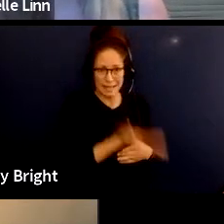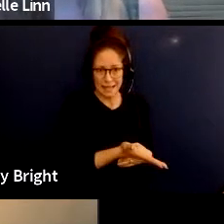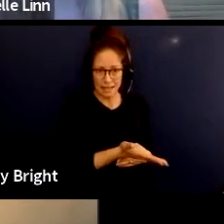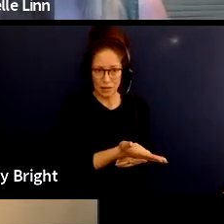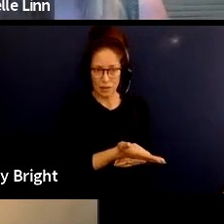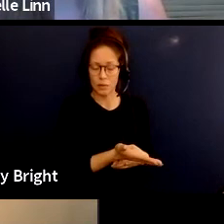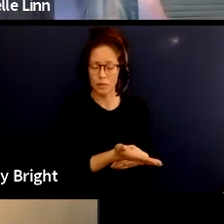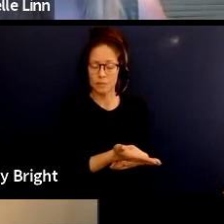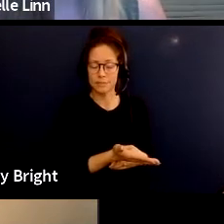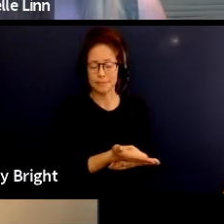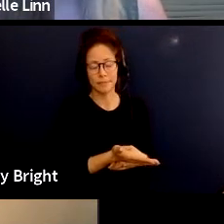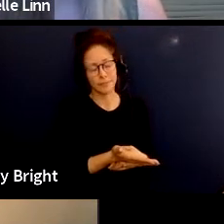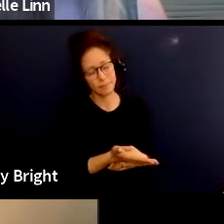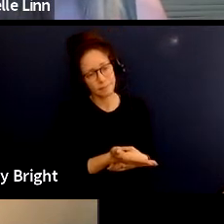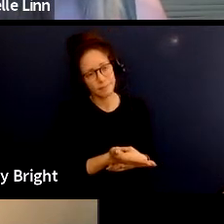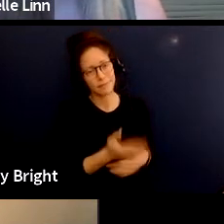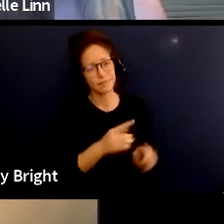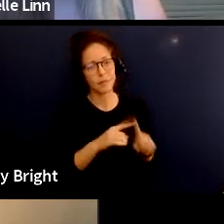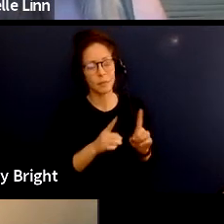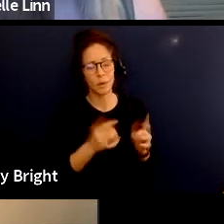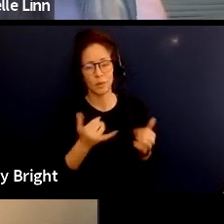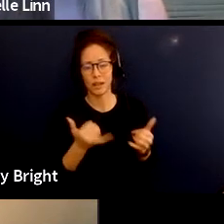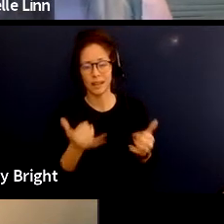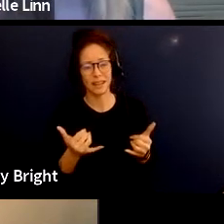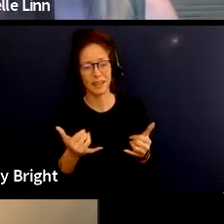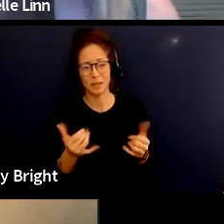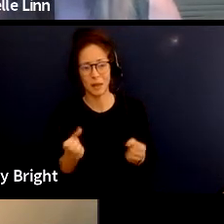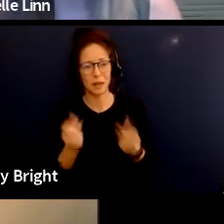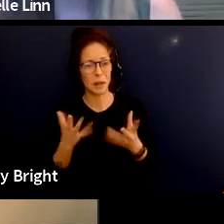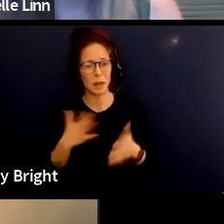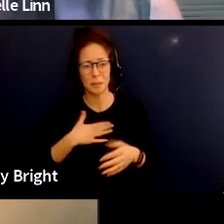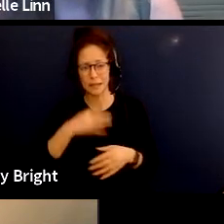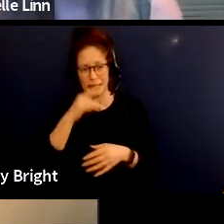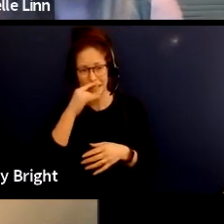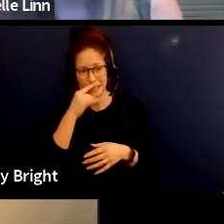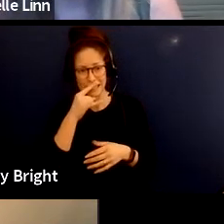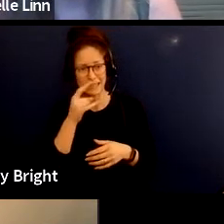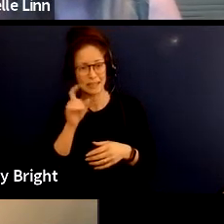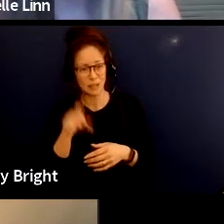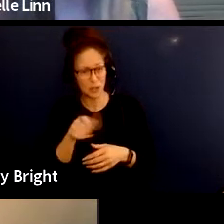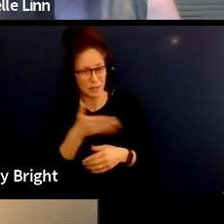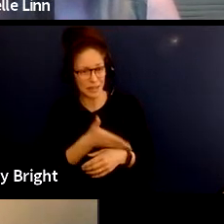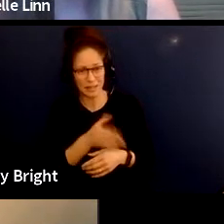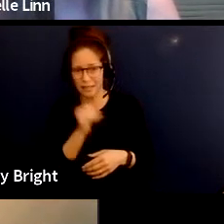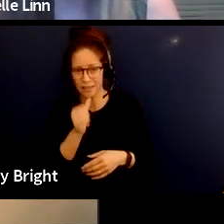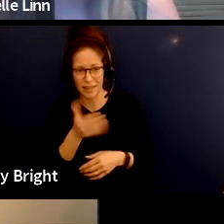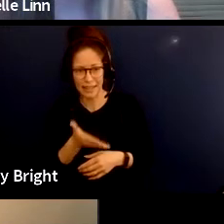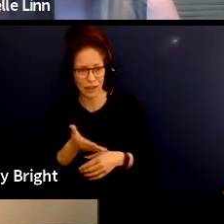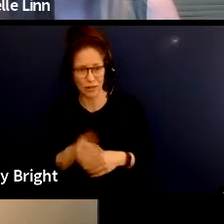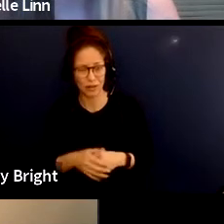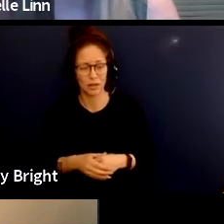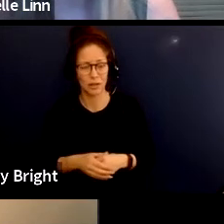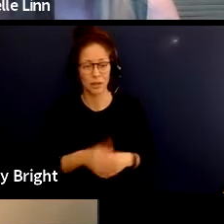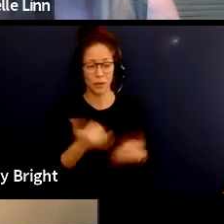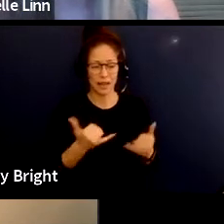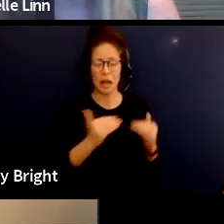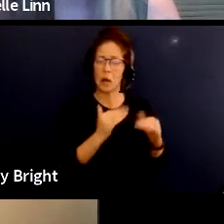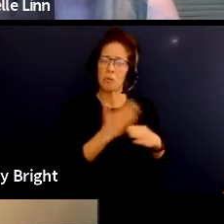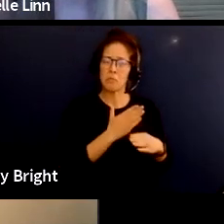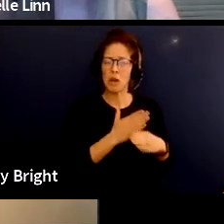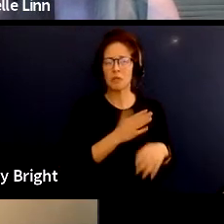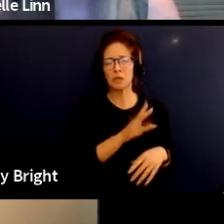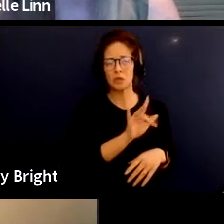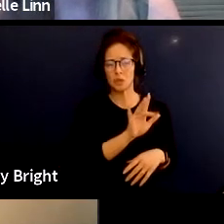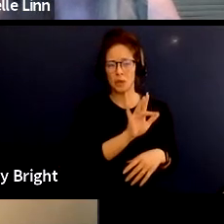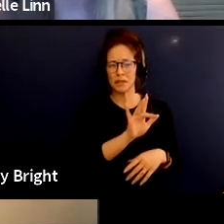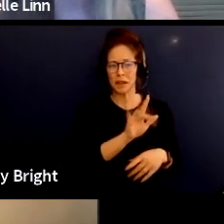however, the majority of my kids are not at school. And I have 25 kids and I average about 6 kids